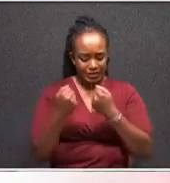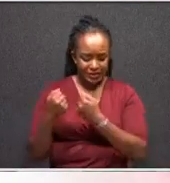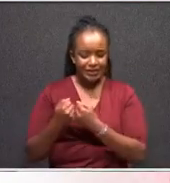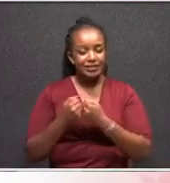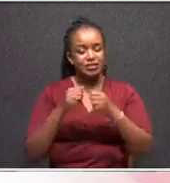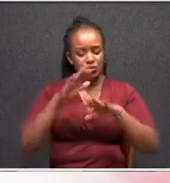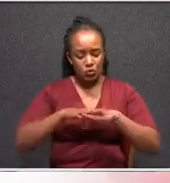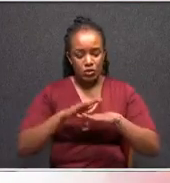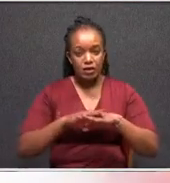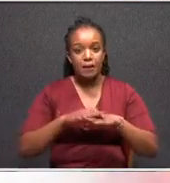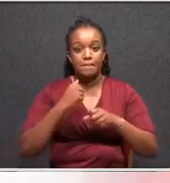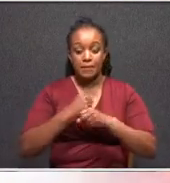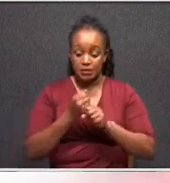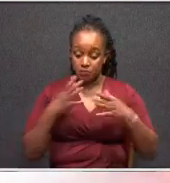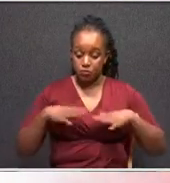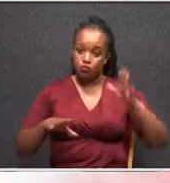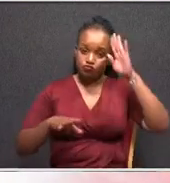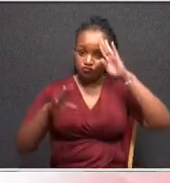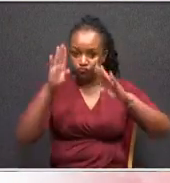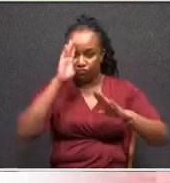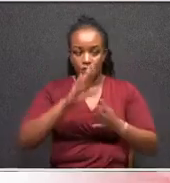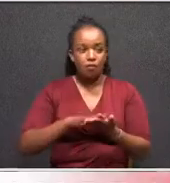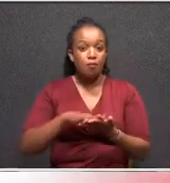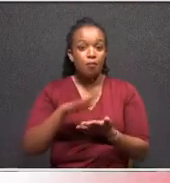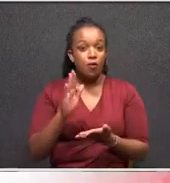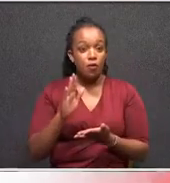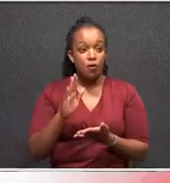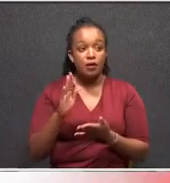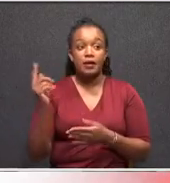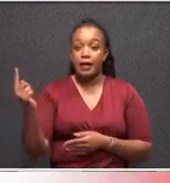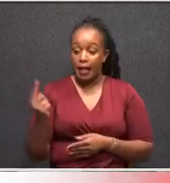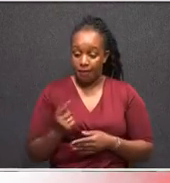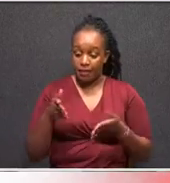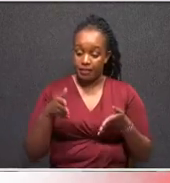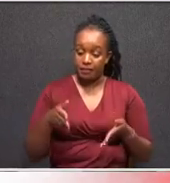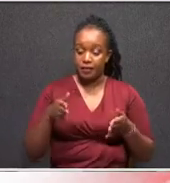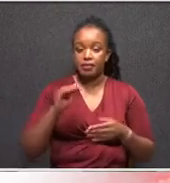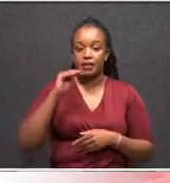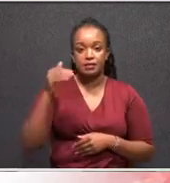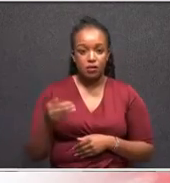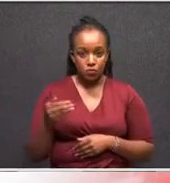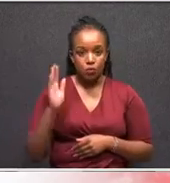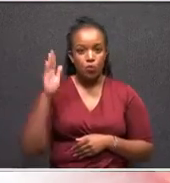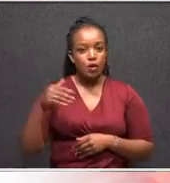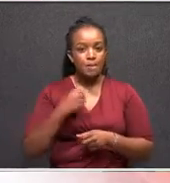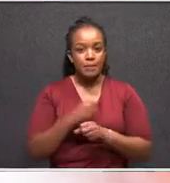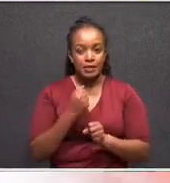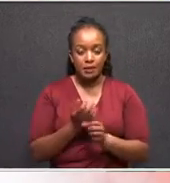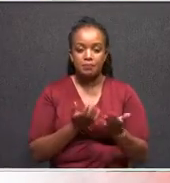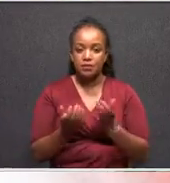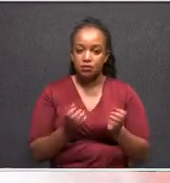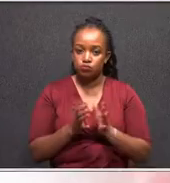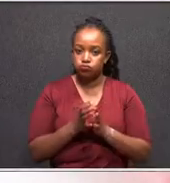more innovativeness in business. So we believe that our coming here in this town will even make their business grow. Biashara